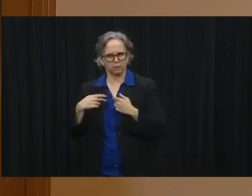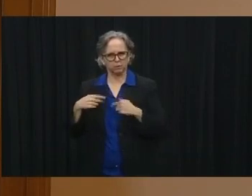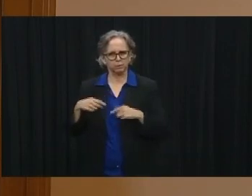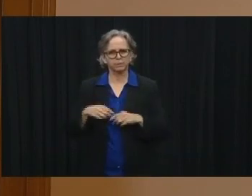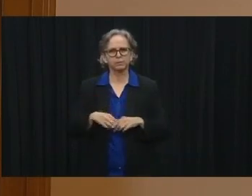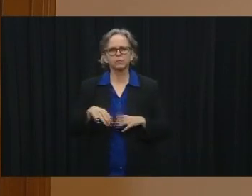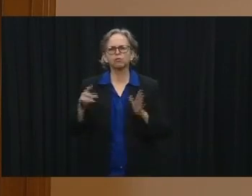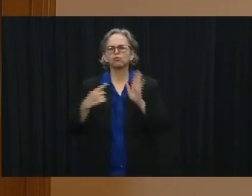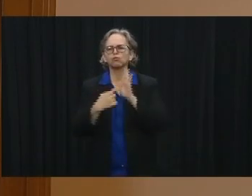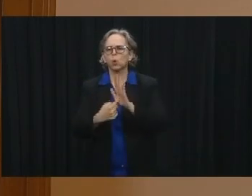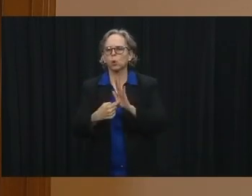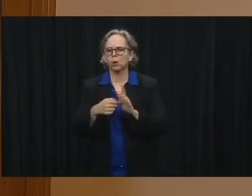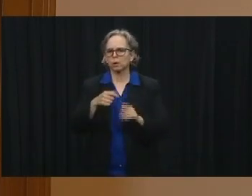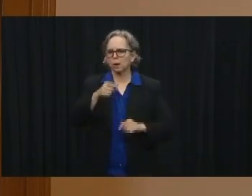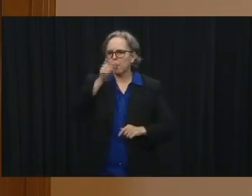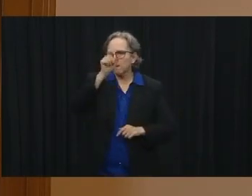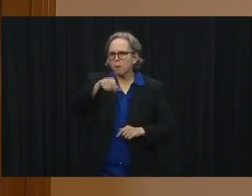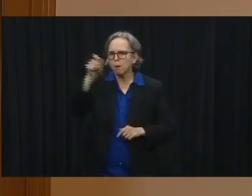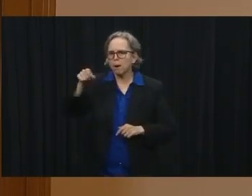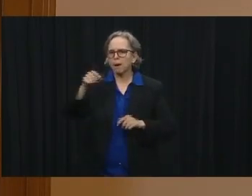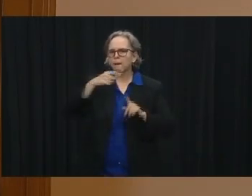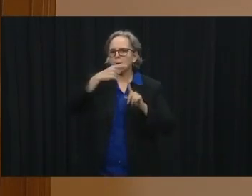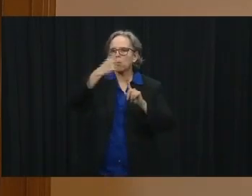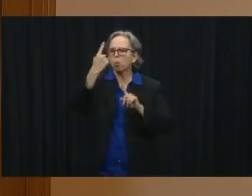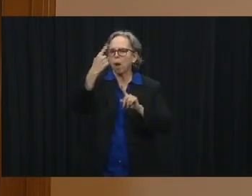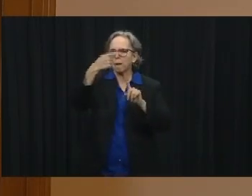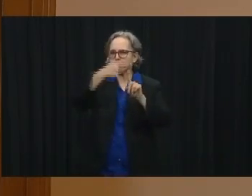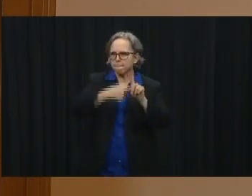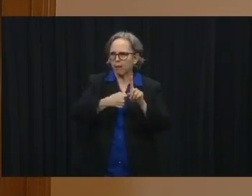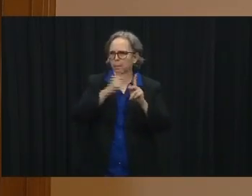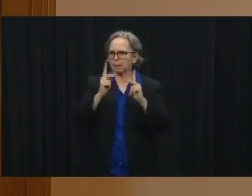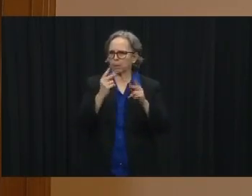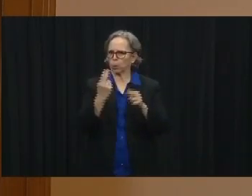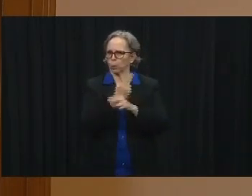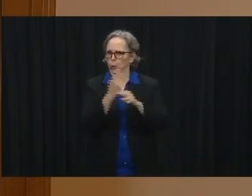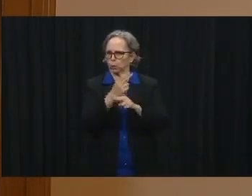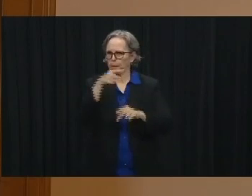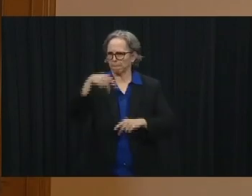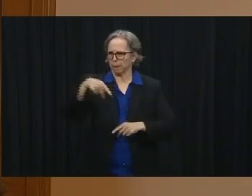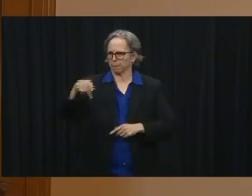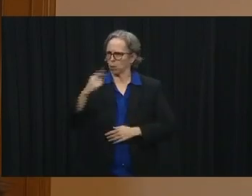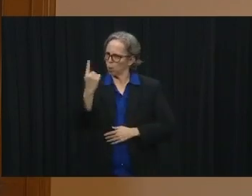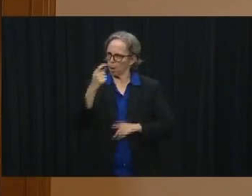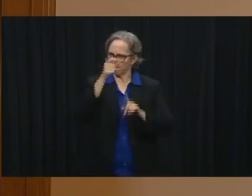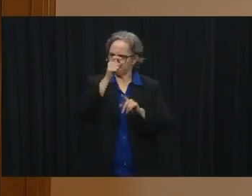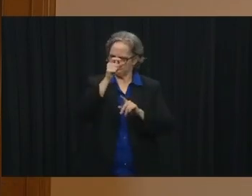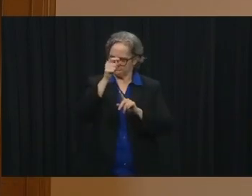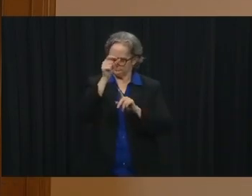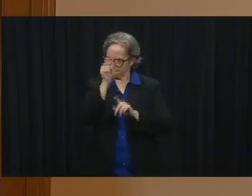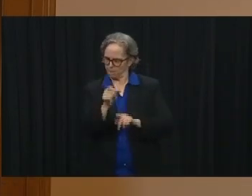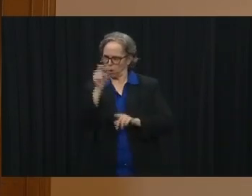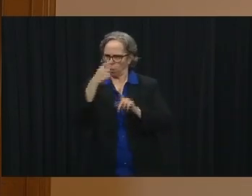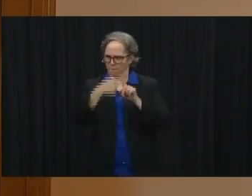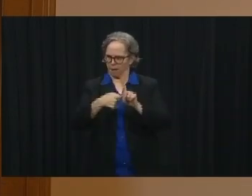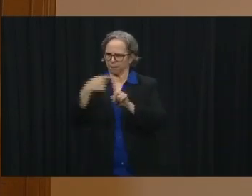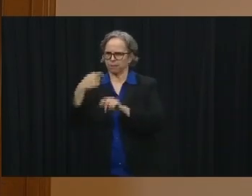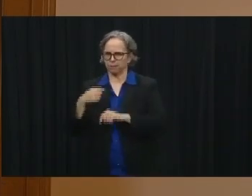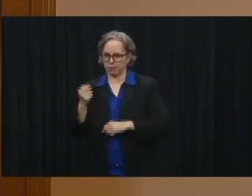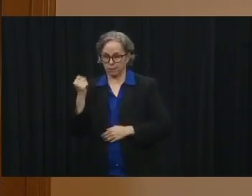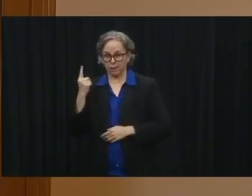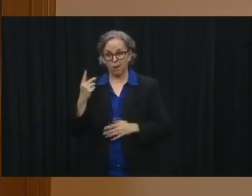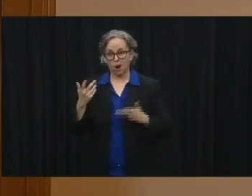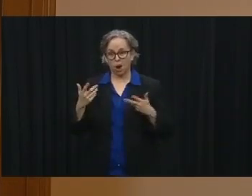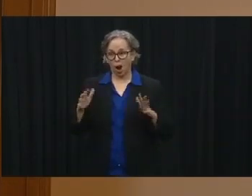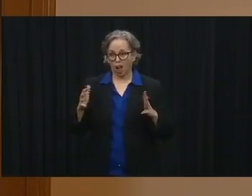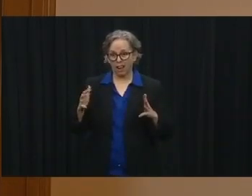typical month usage is by our hospital system and our nursing homes. And we know already mitigated versus unmitigated. If we